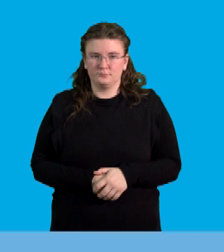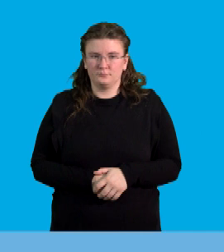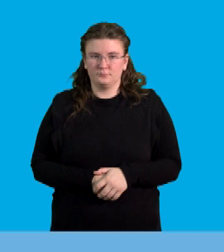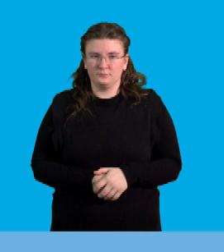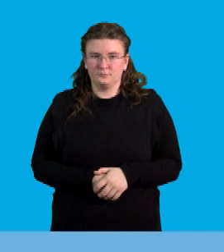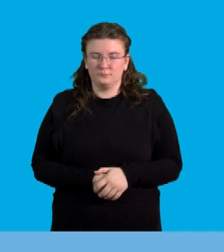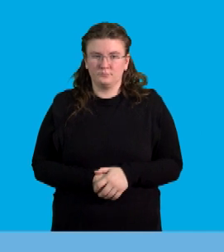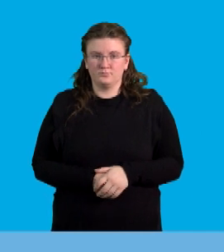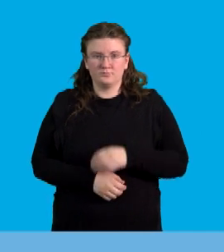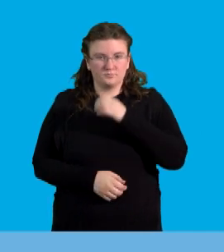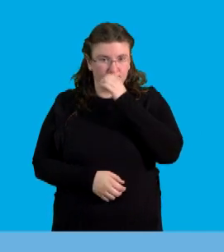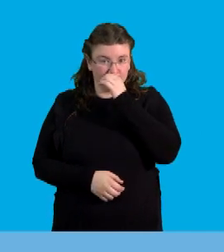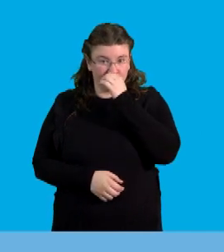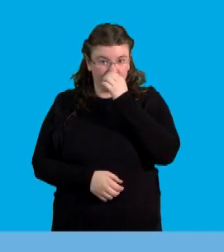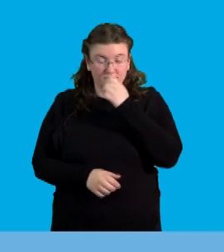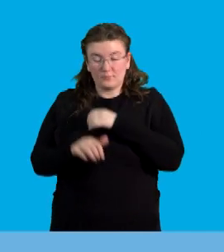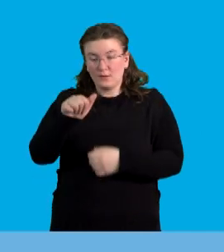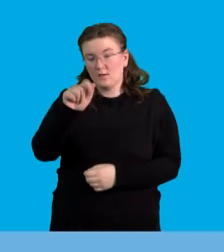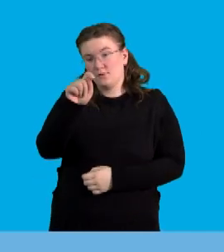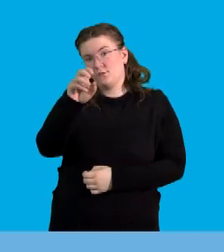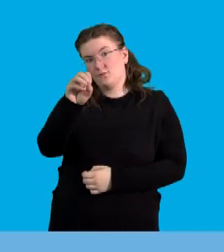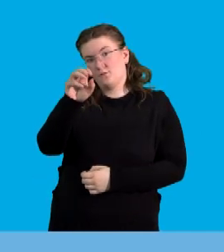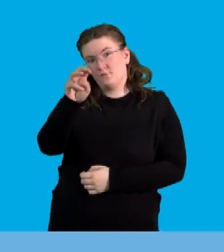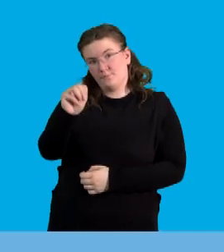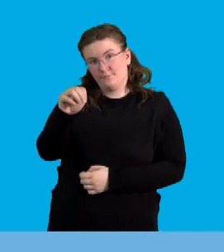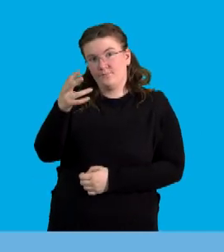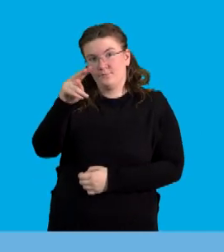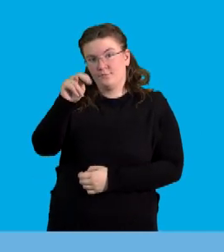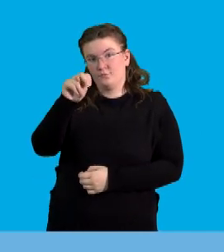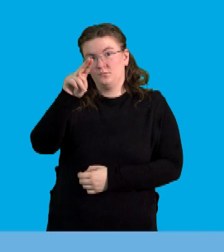tightly bound to the nucleus of the atom.